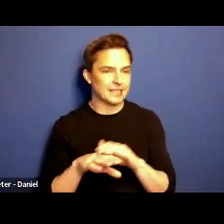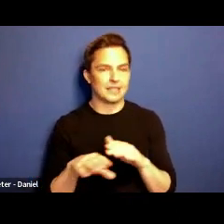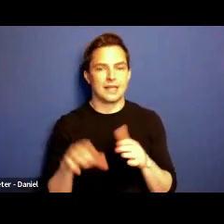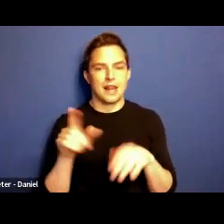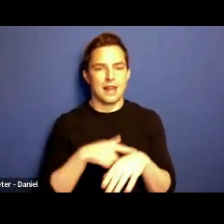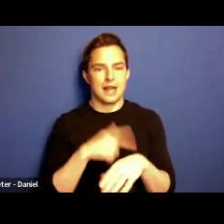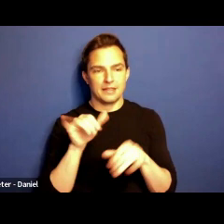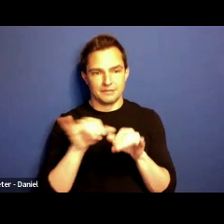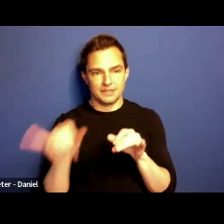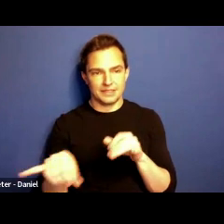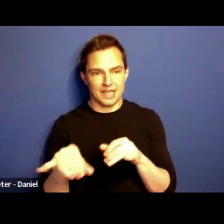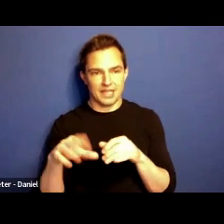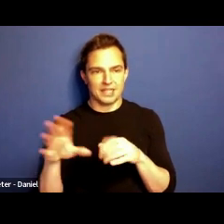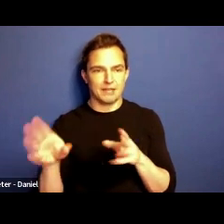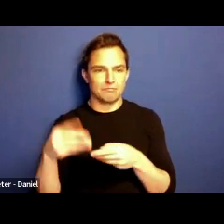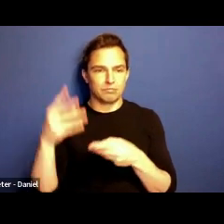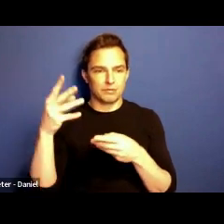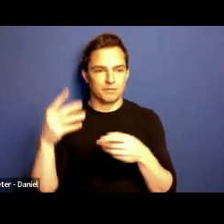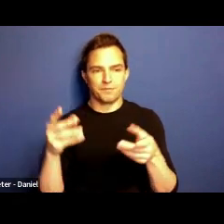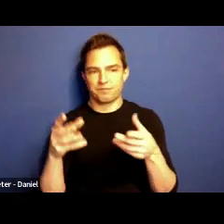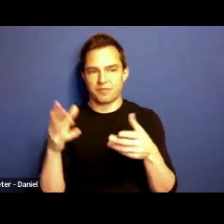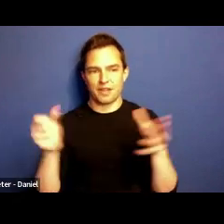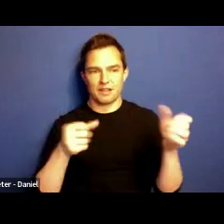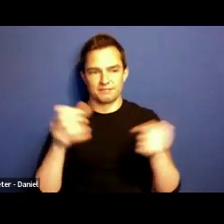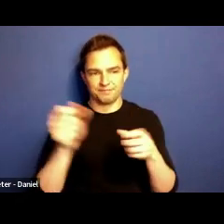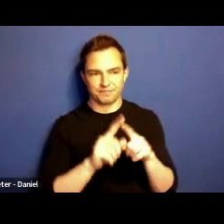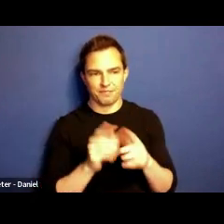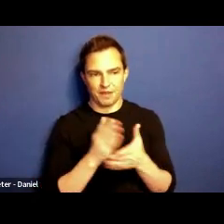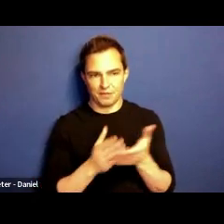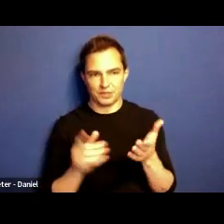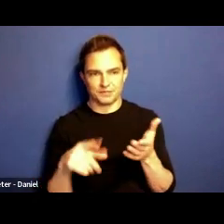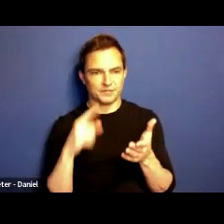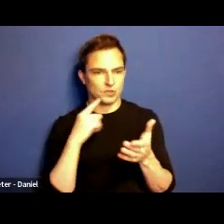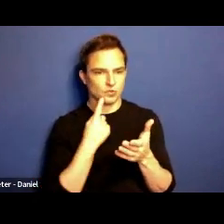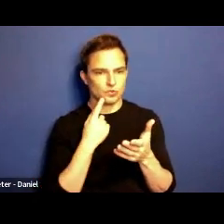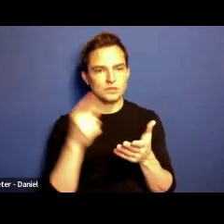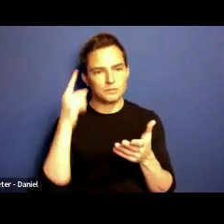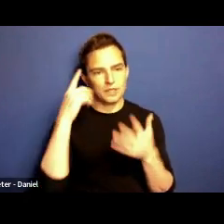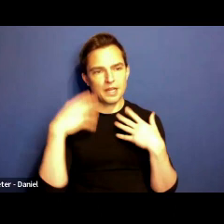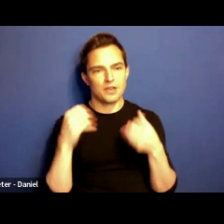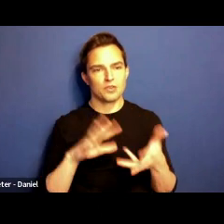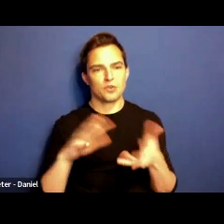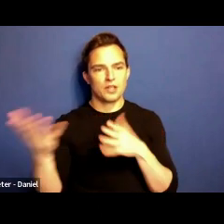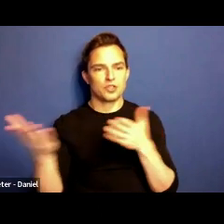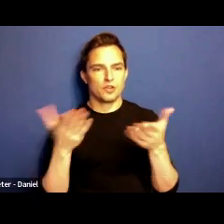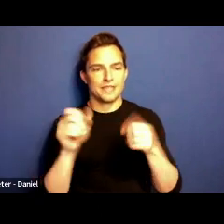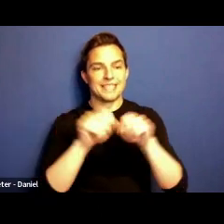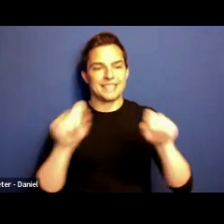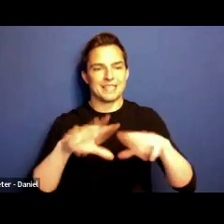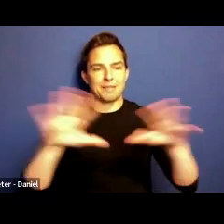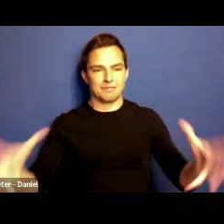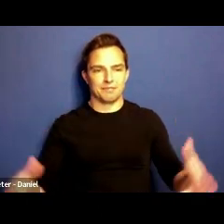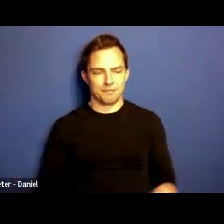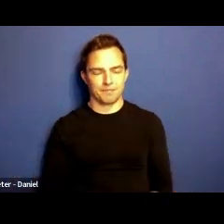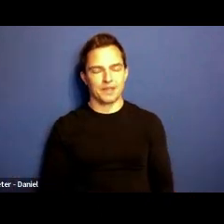pulling together all of that information for the different components of the acute mental health crisis service system. So